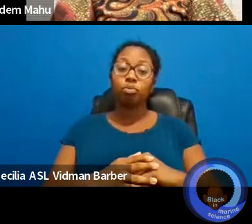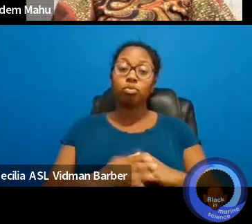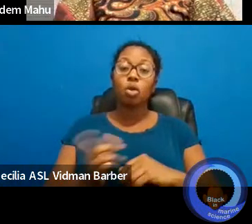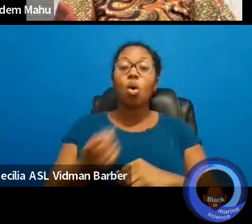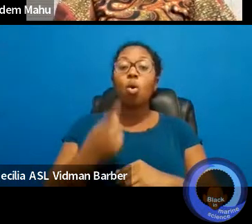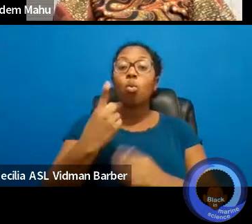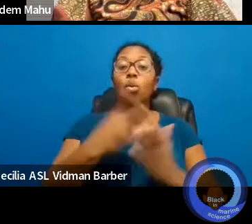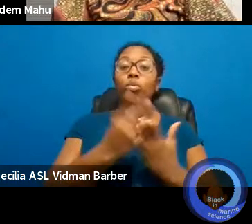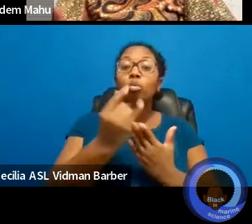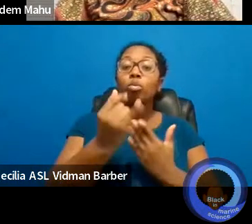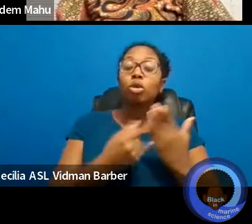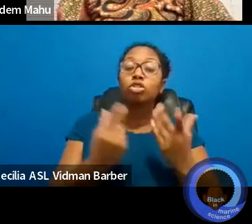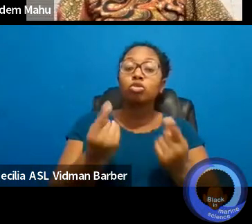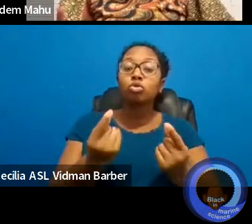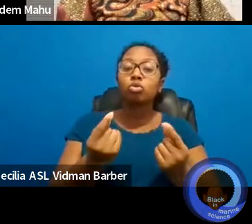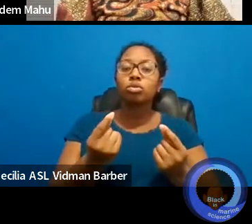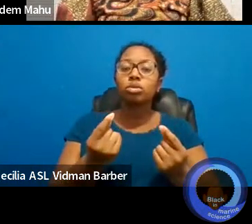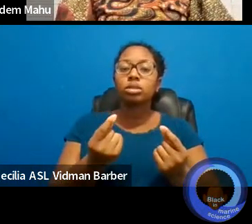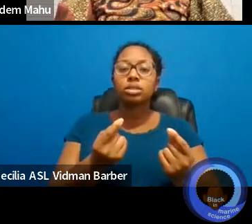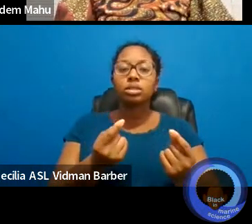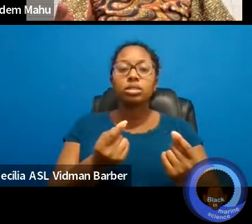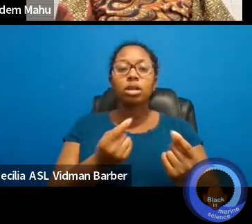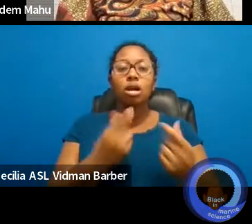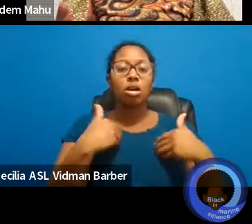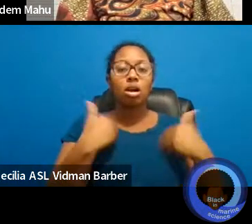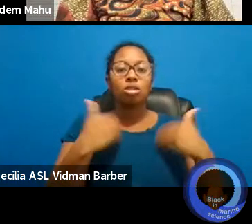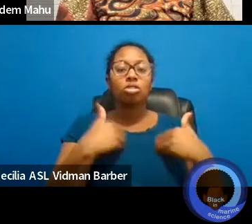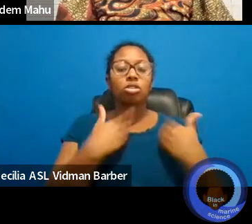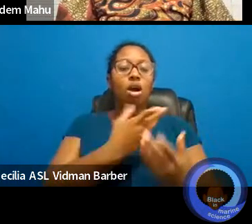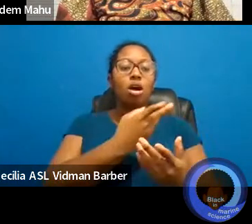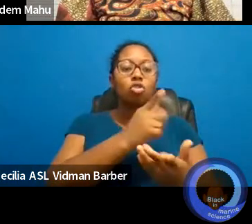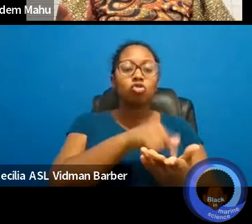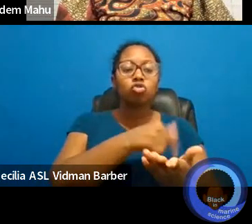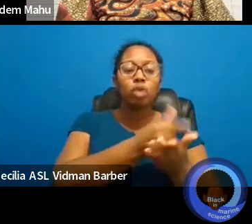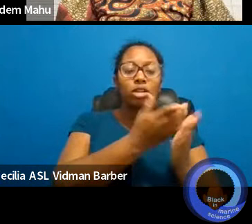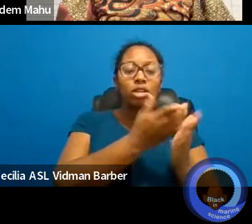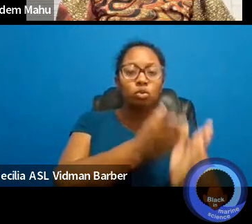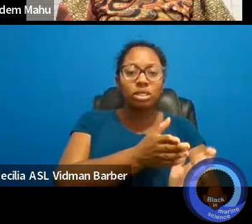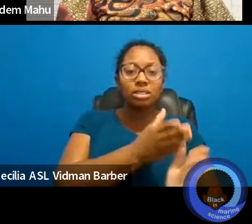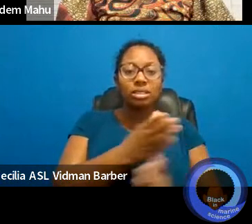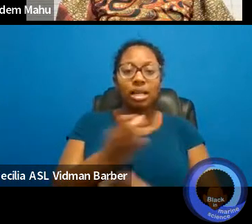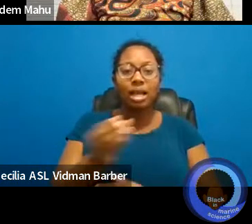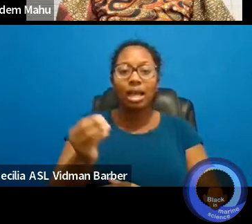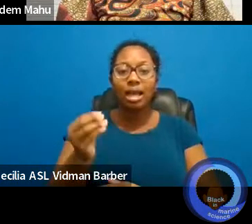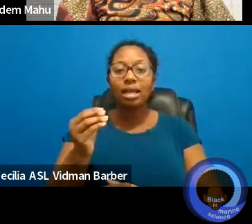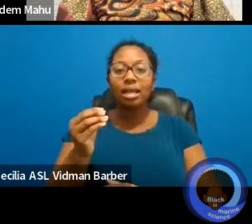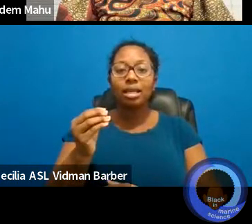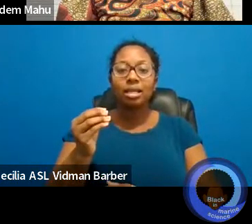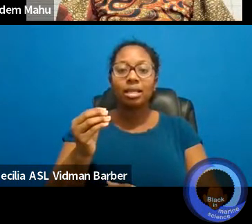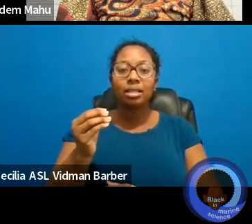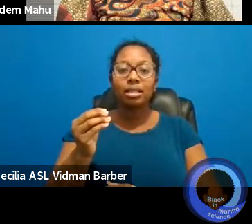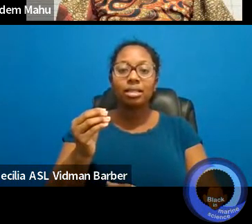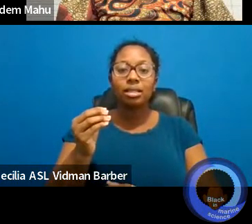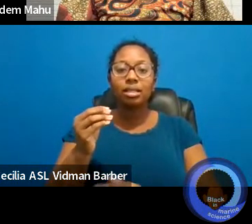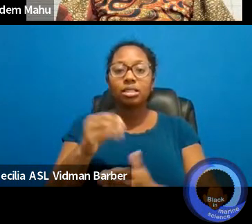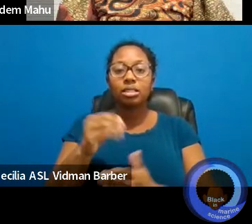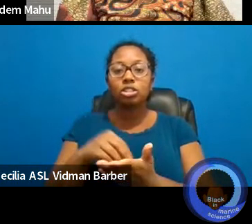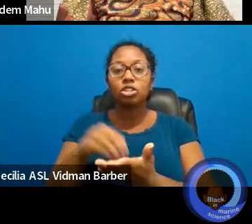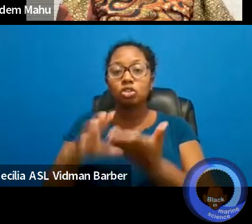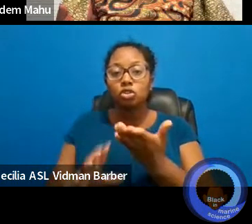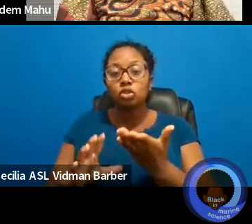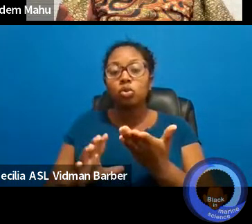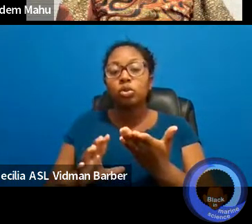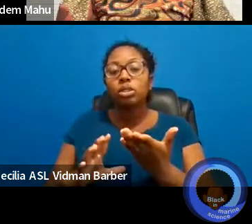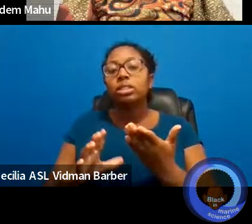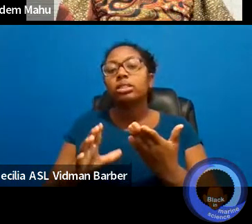connect young people, young graduates, or even students who are still going to school in university with